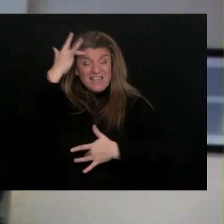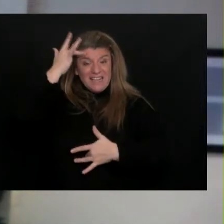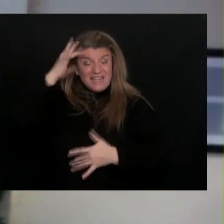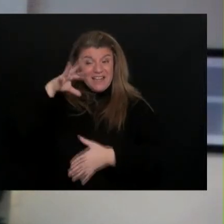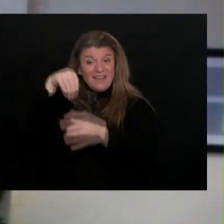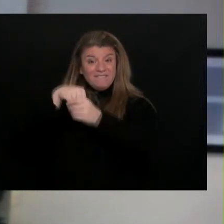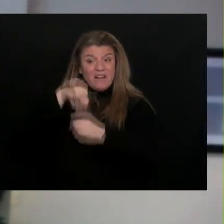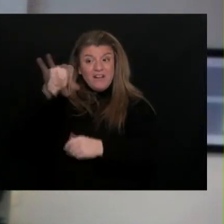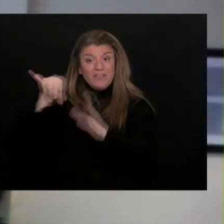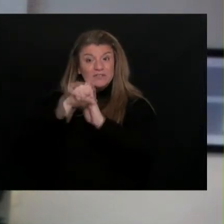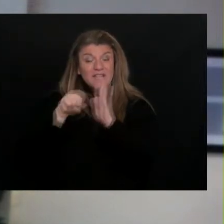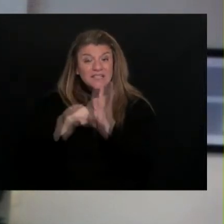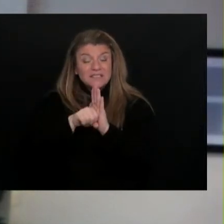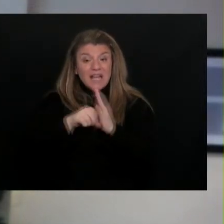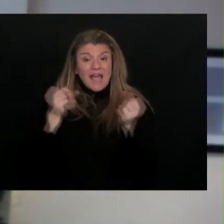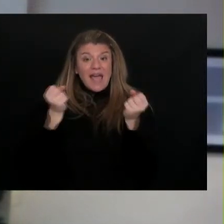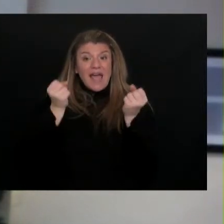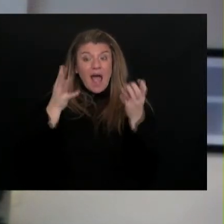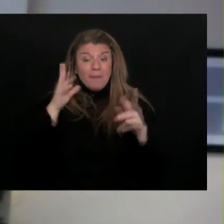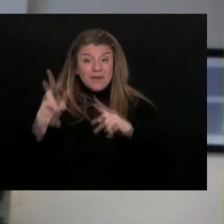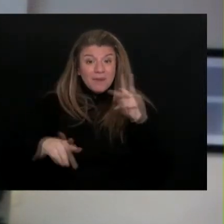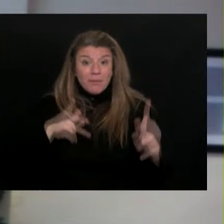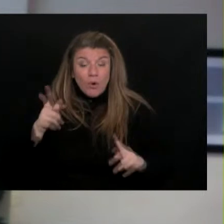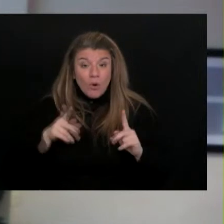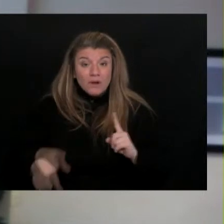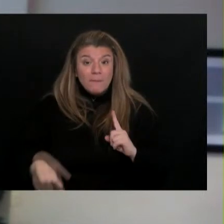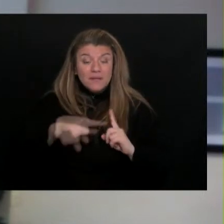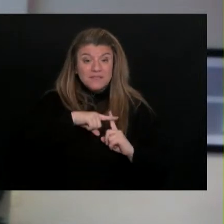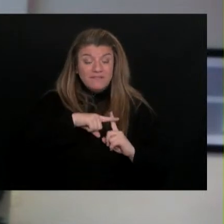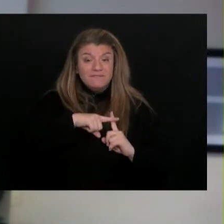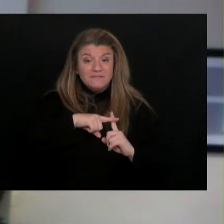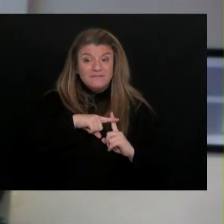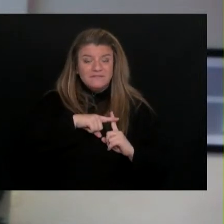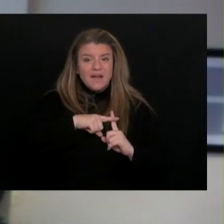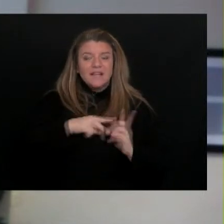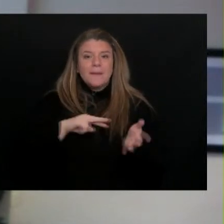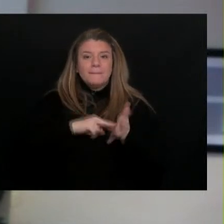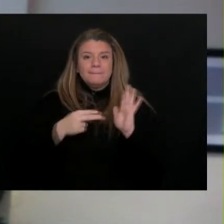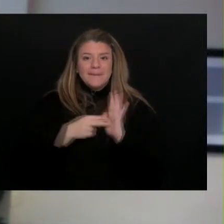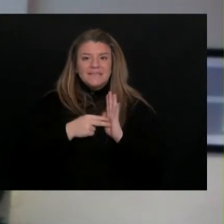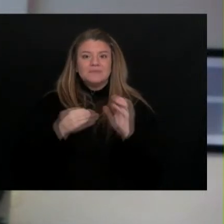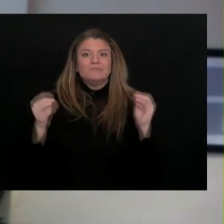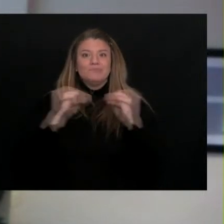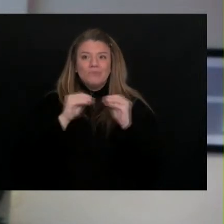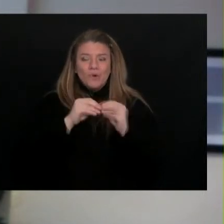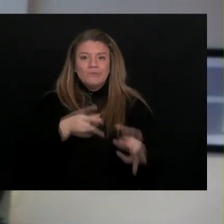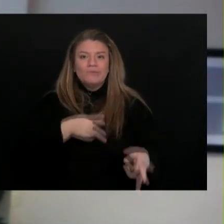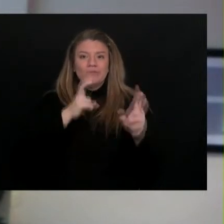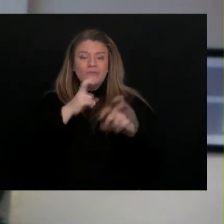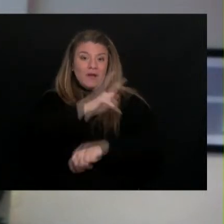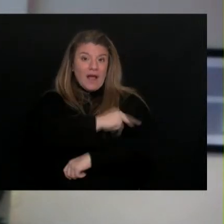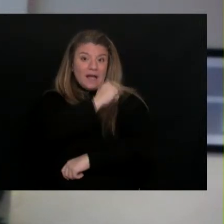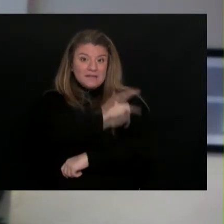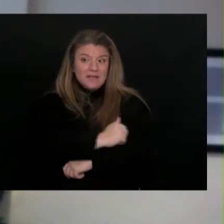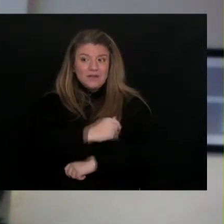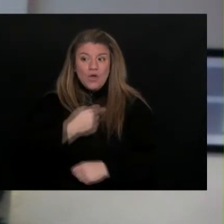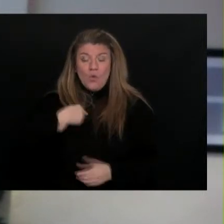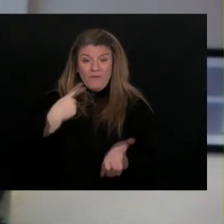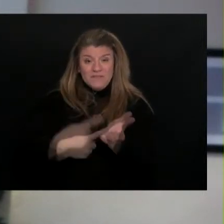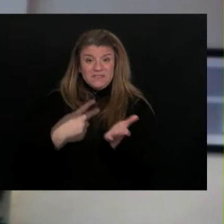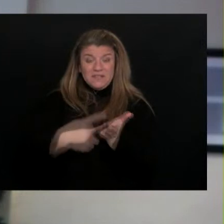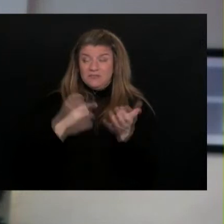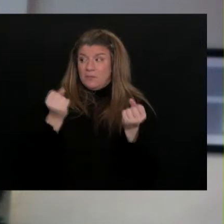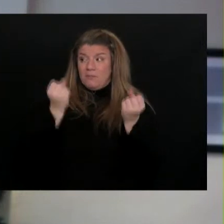of cases, and that's resulting in an increase in hospitalizations. And as we've talked about many